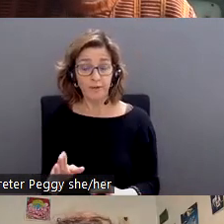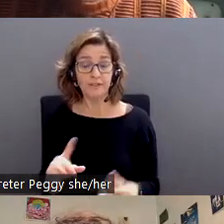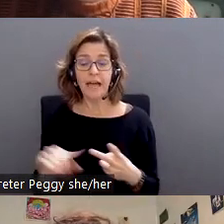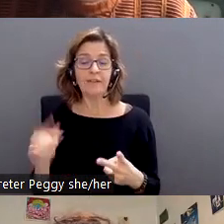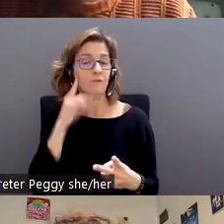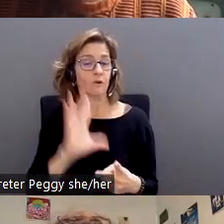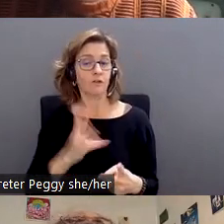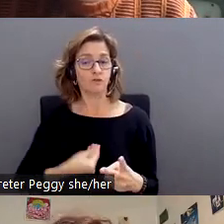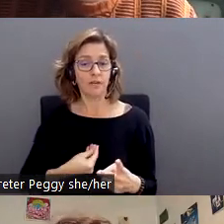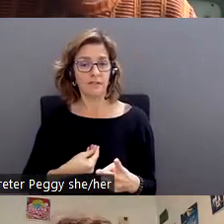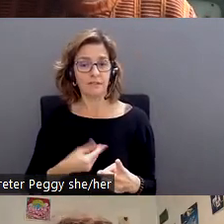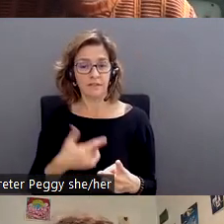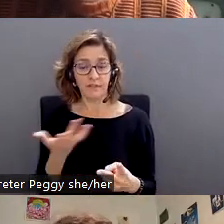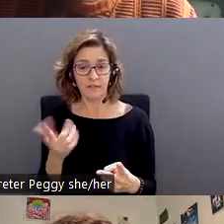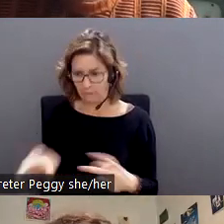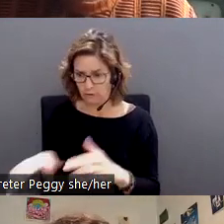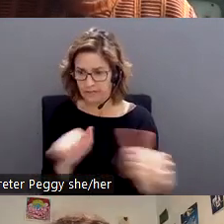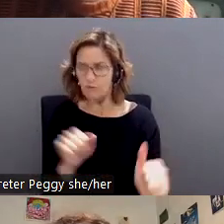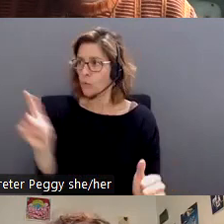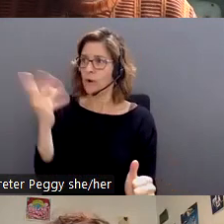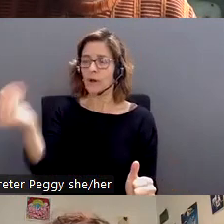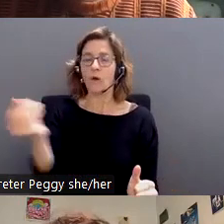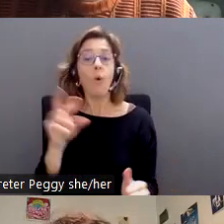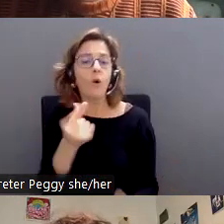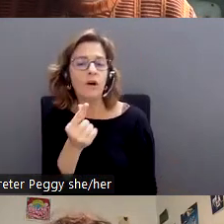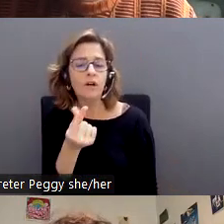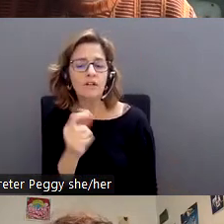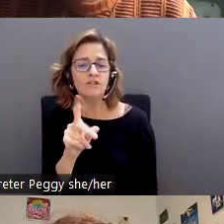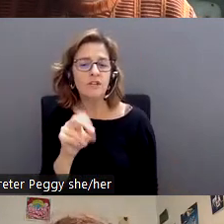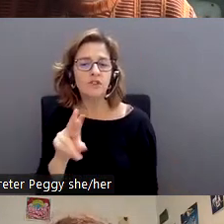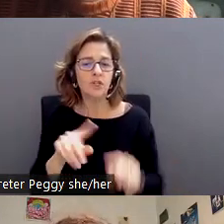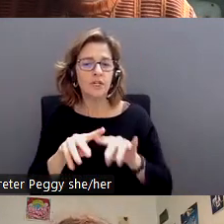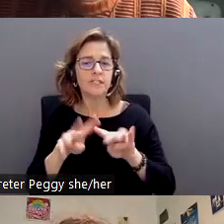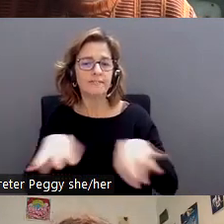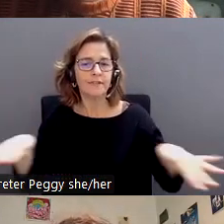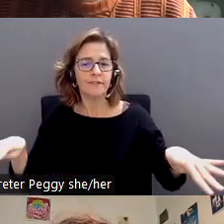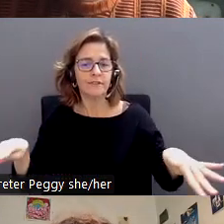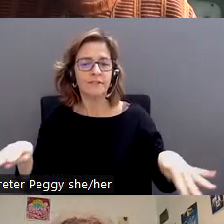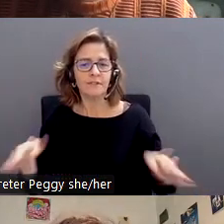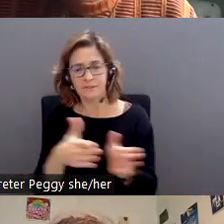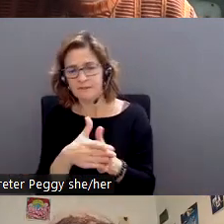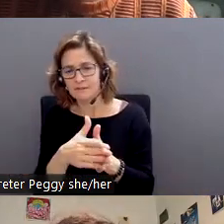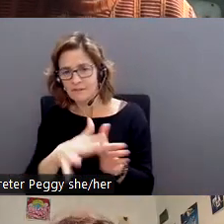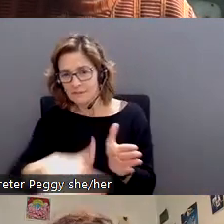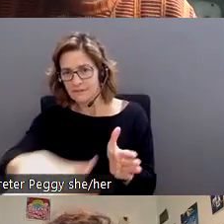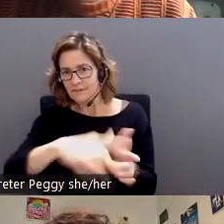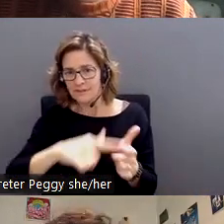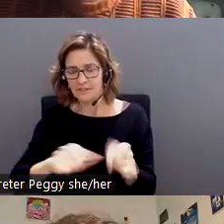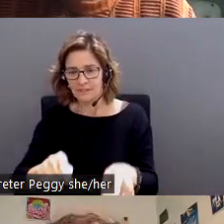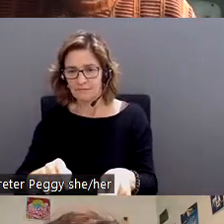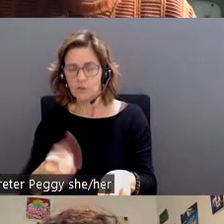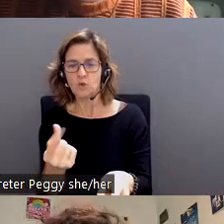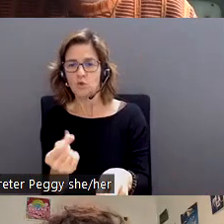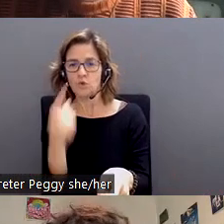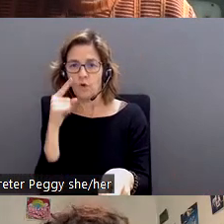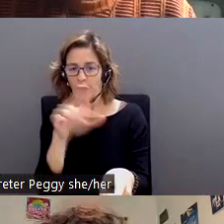and gender diverse folks. So this is something that we really need to be addressing in terms of